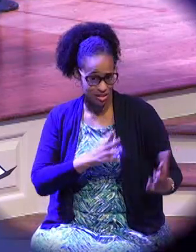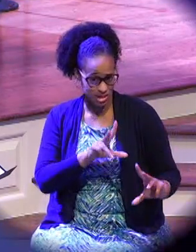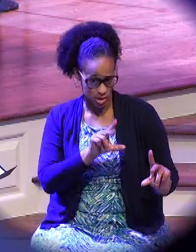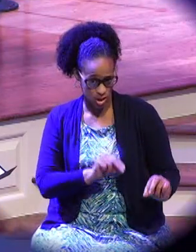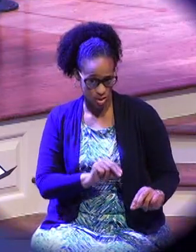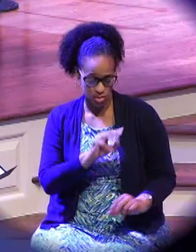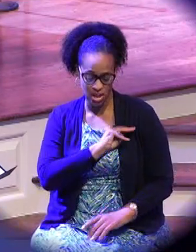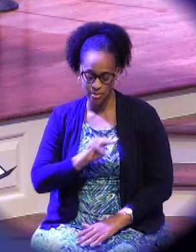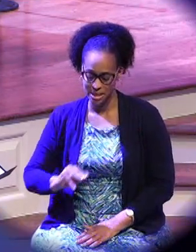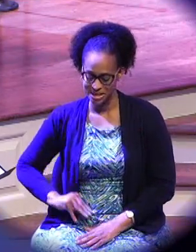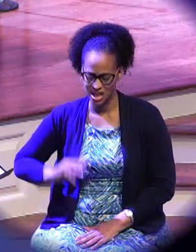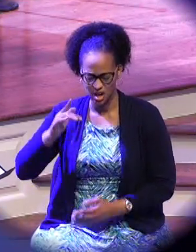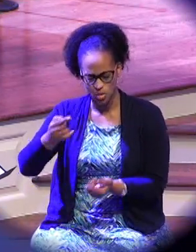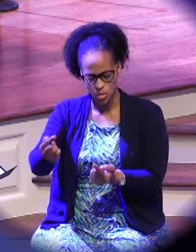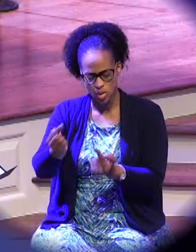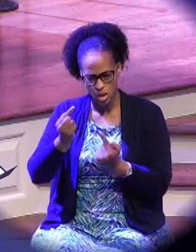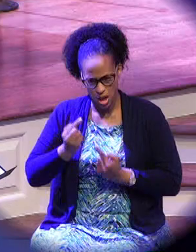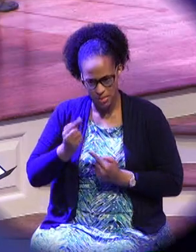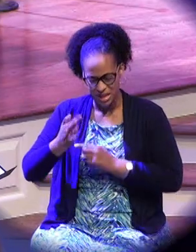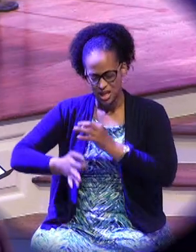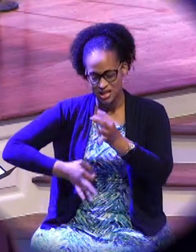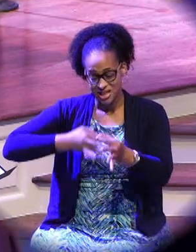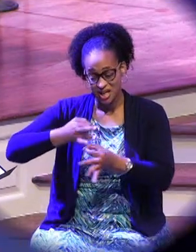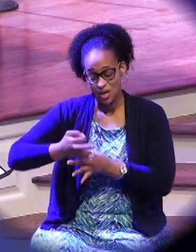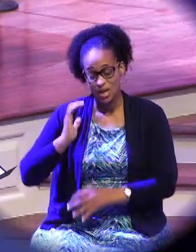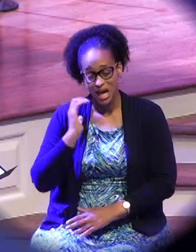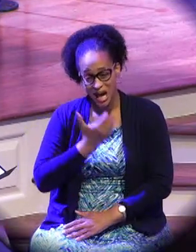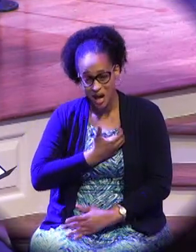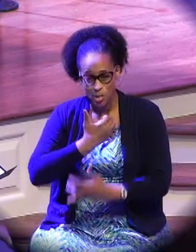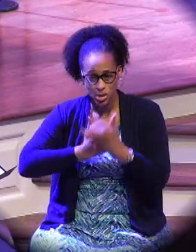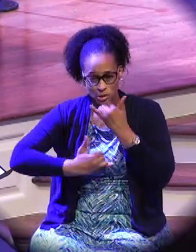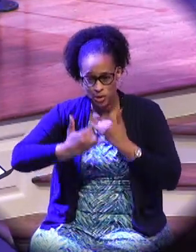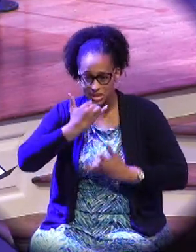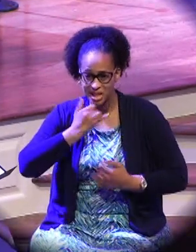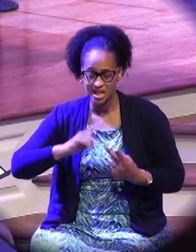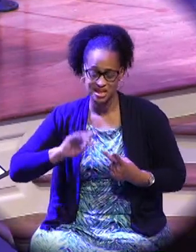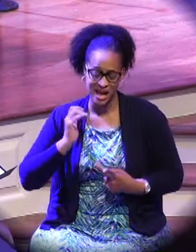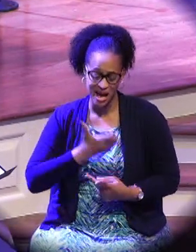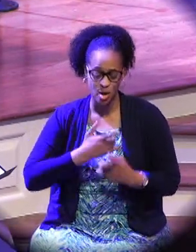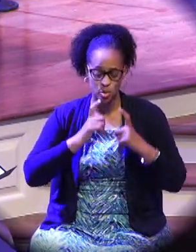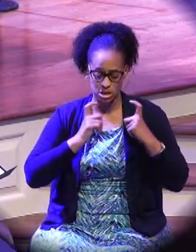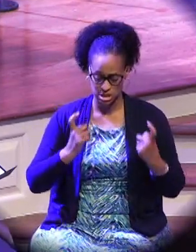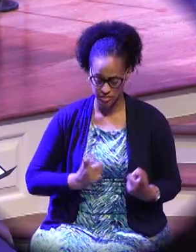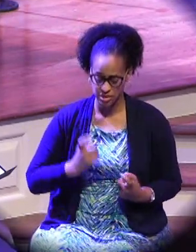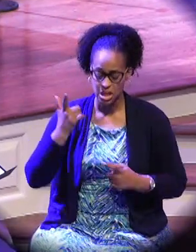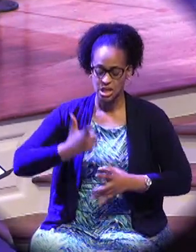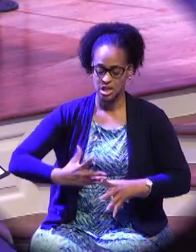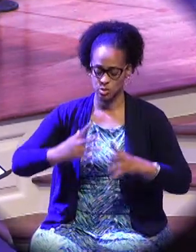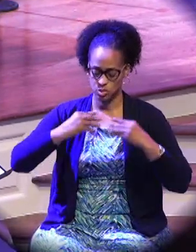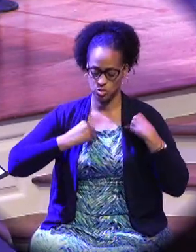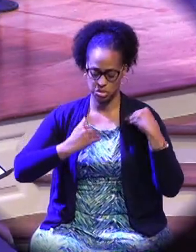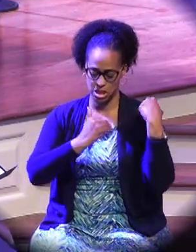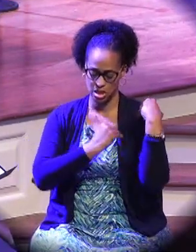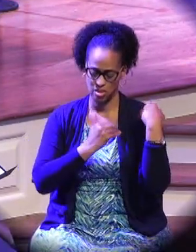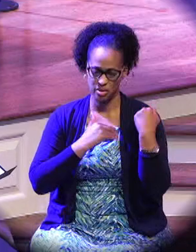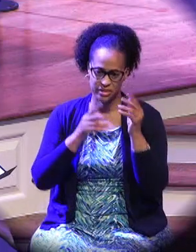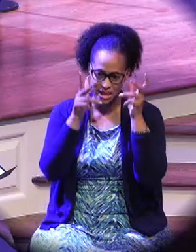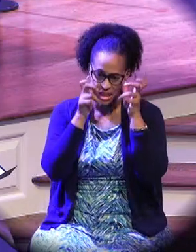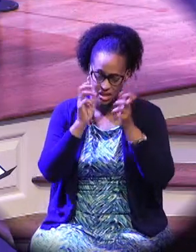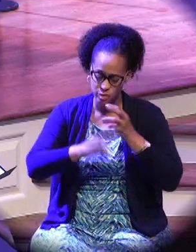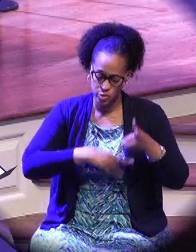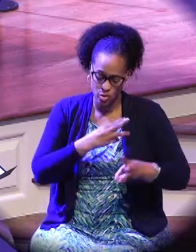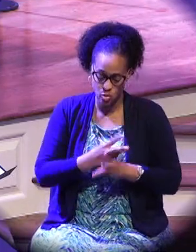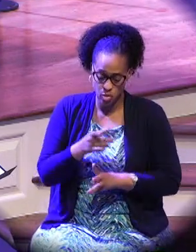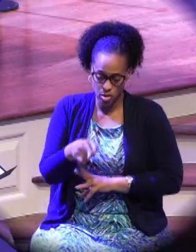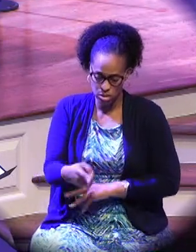will come and really take on our transgressions, that is our sinfulness, that he will take on the evil of the world on